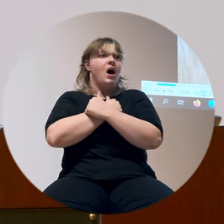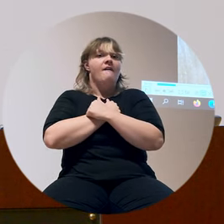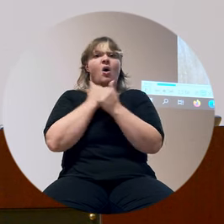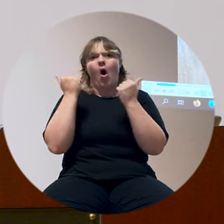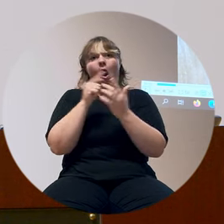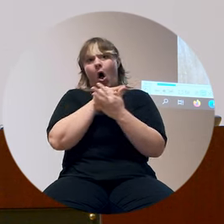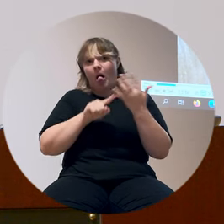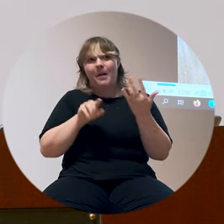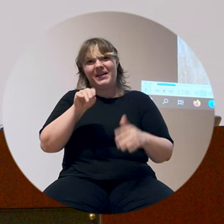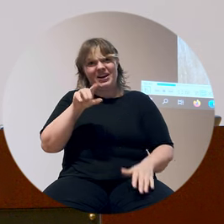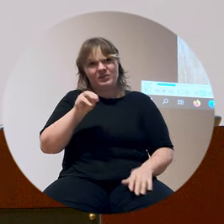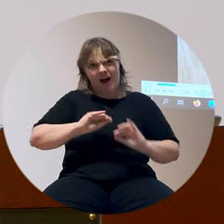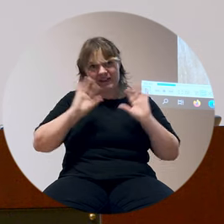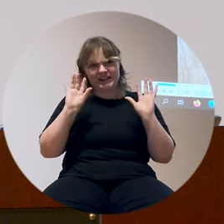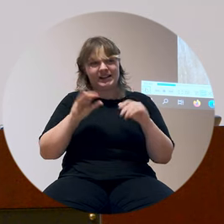mediums, obviously, but